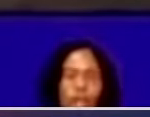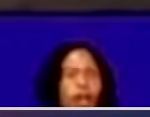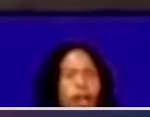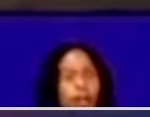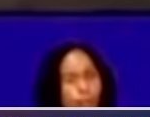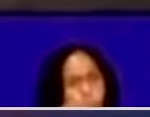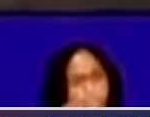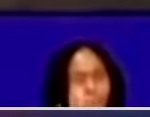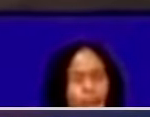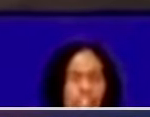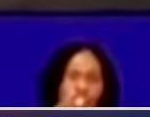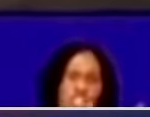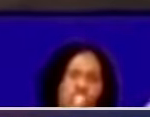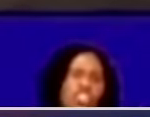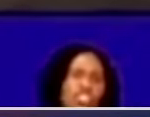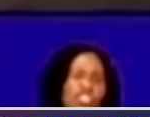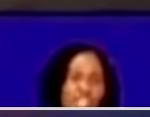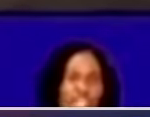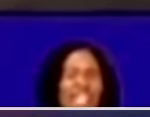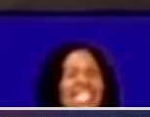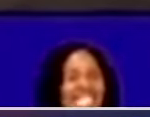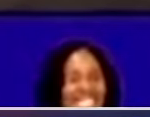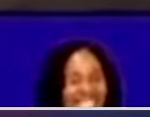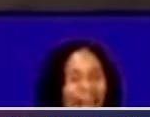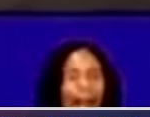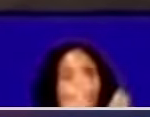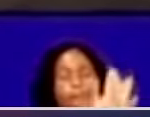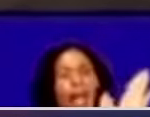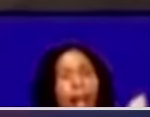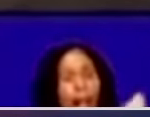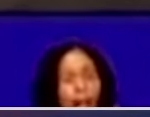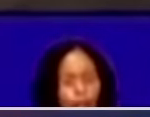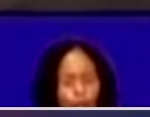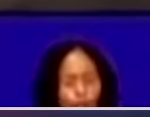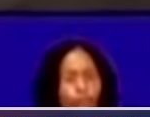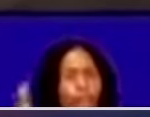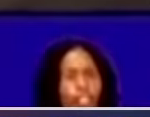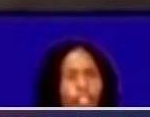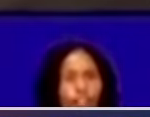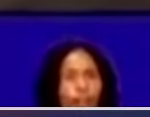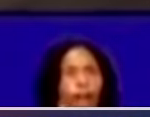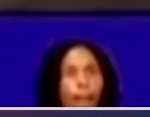unit, and we introduced a similar bill in Parliament only to